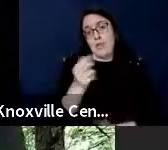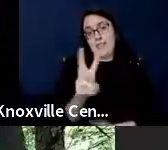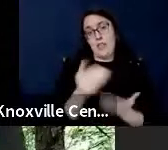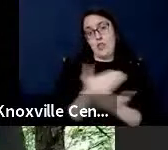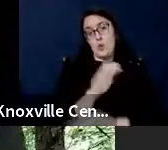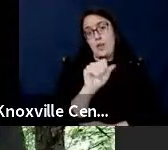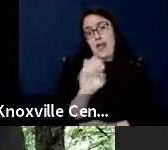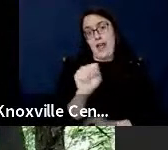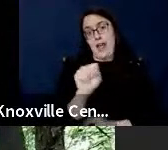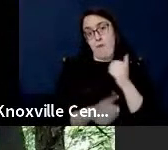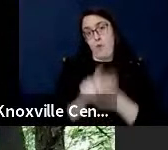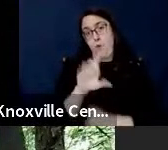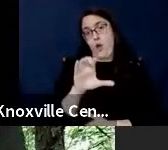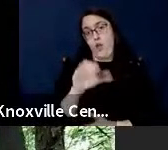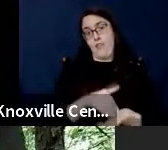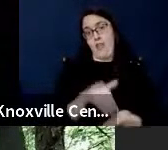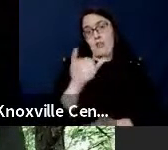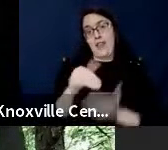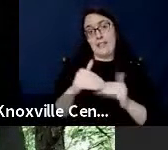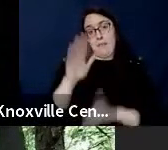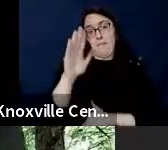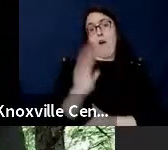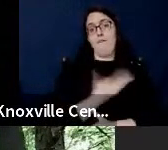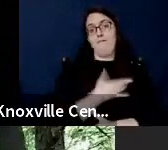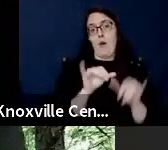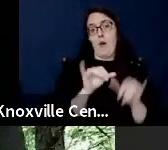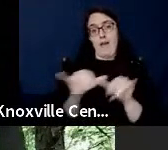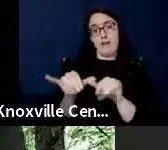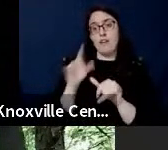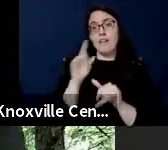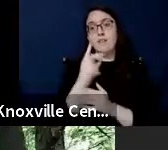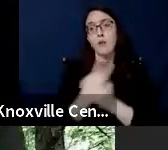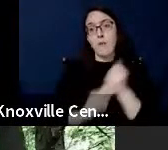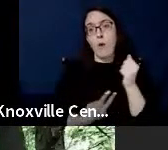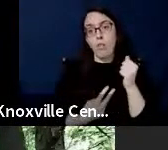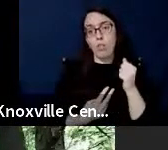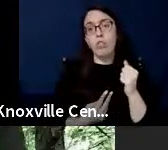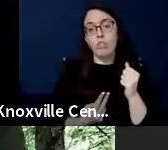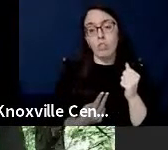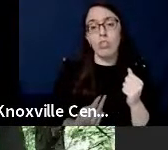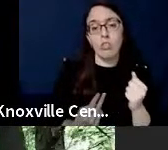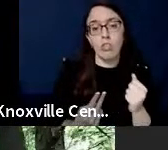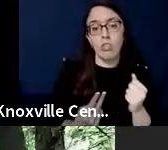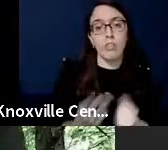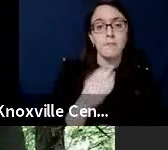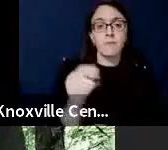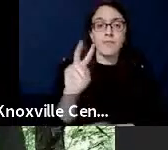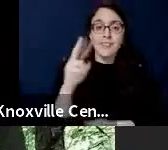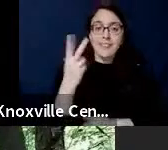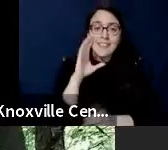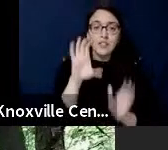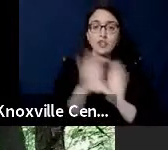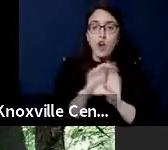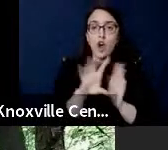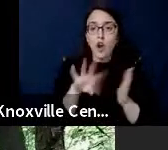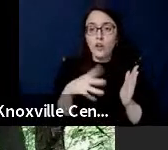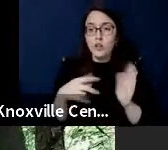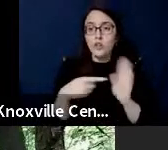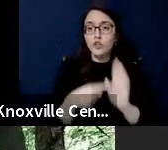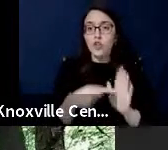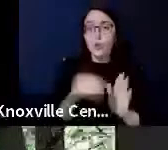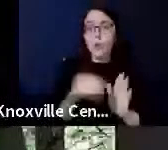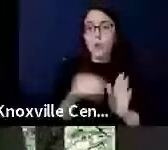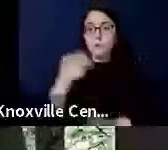above our metrics for both of those. The second chart shows the percent